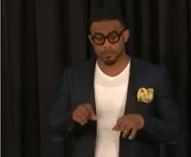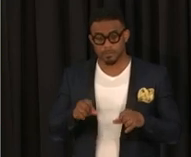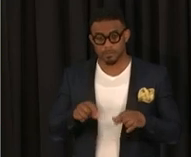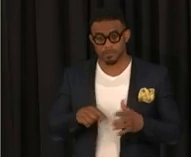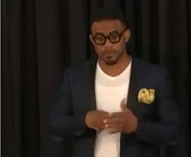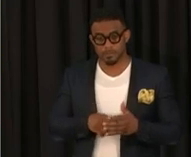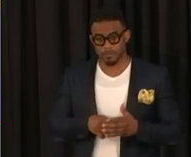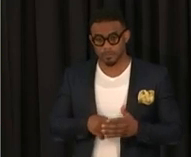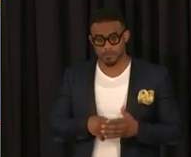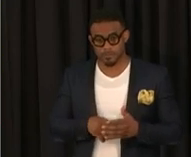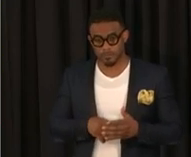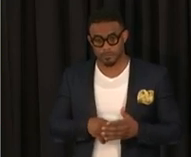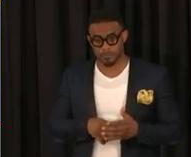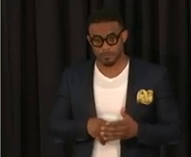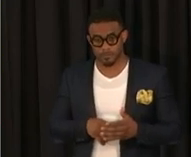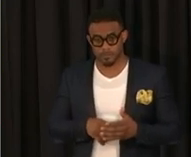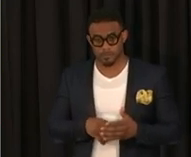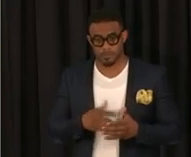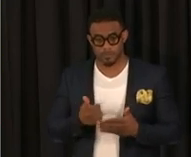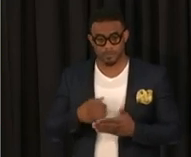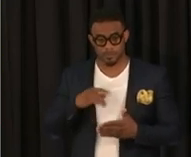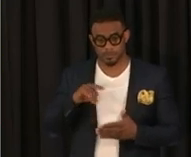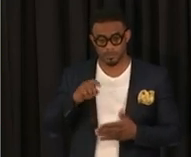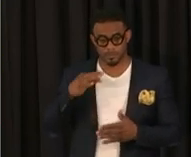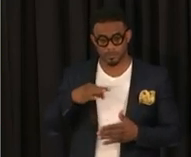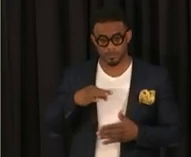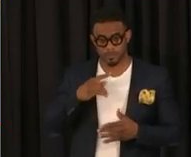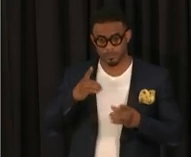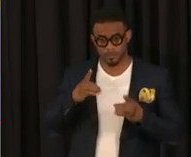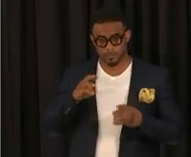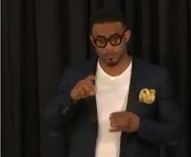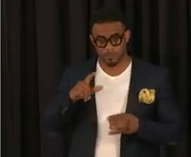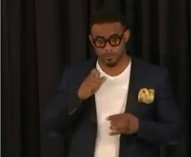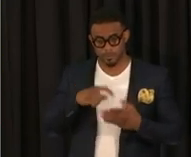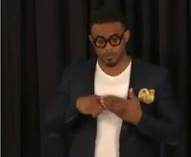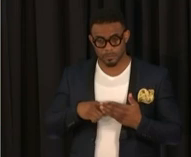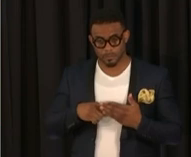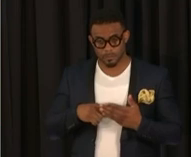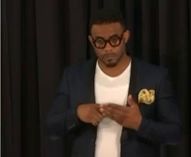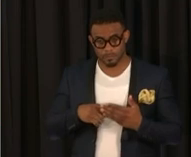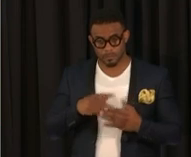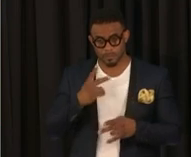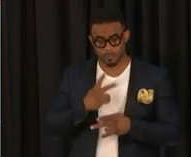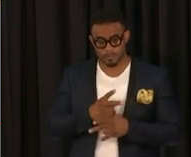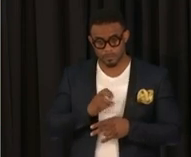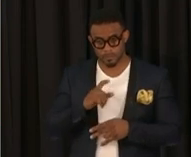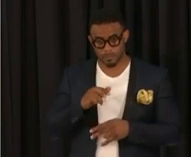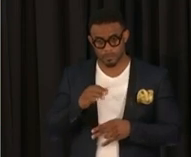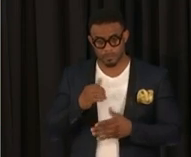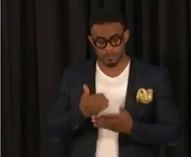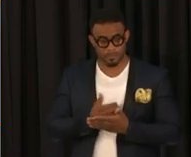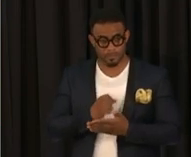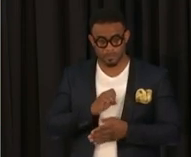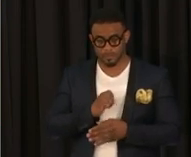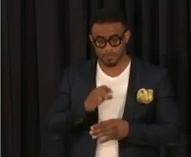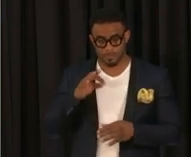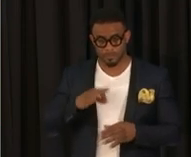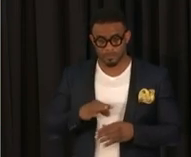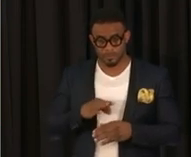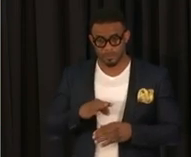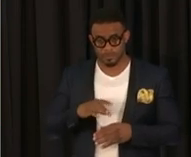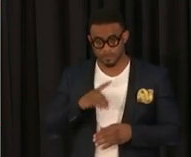the income tax credit that Director Wells was discussing and keep the solar renewable energy